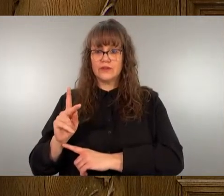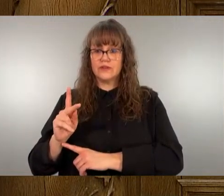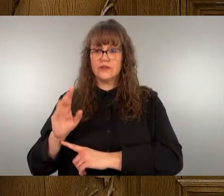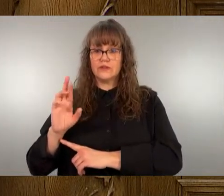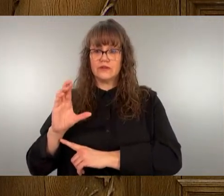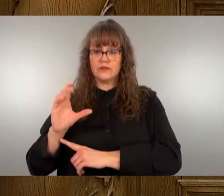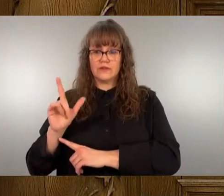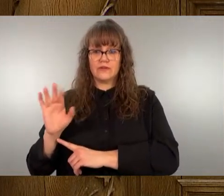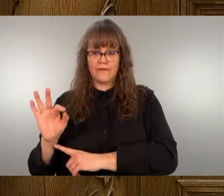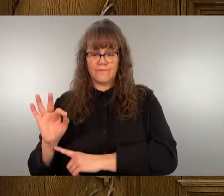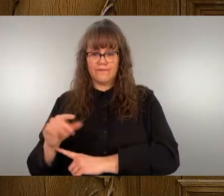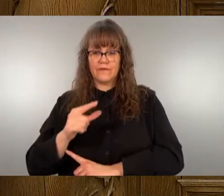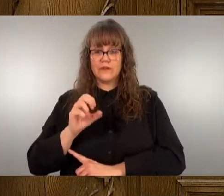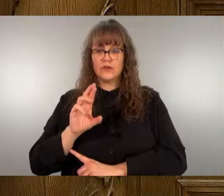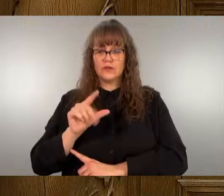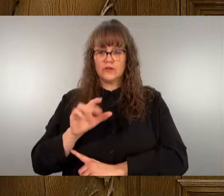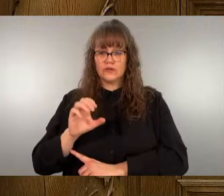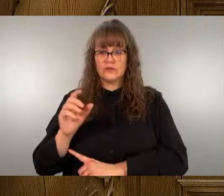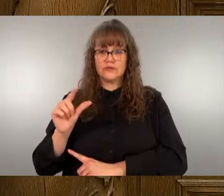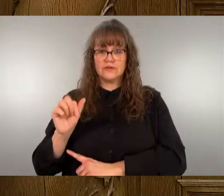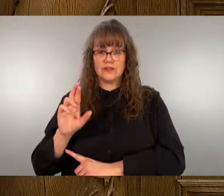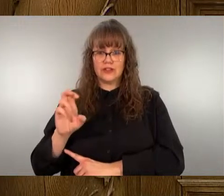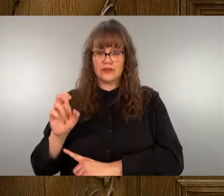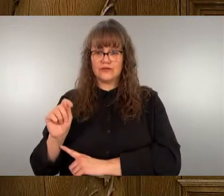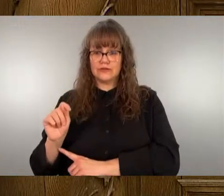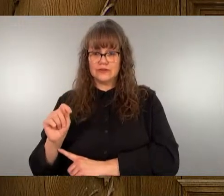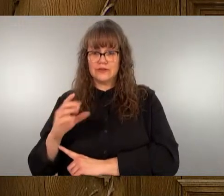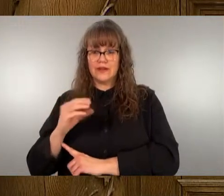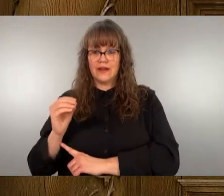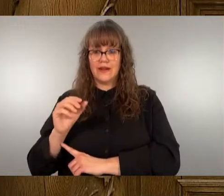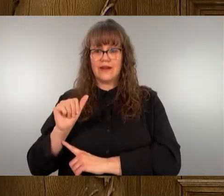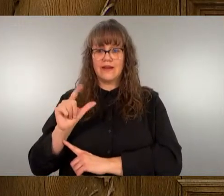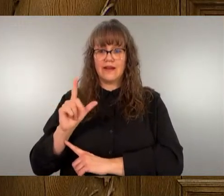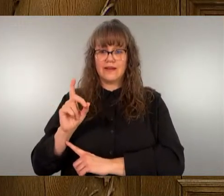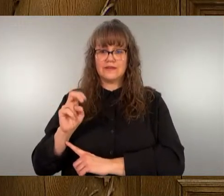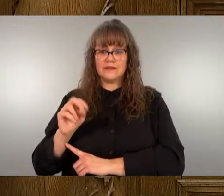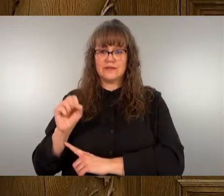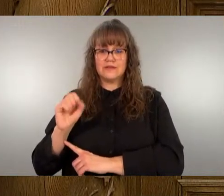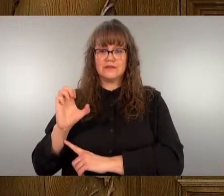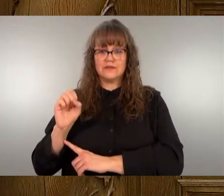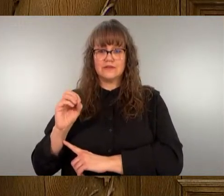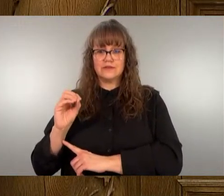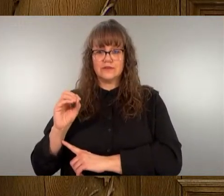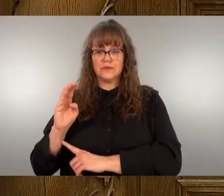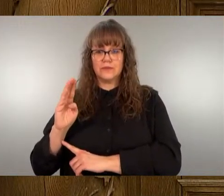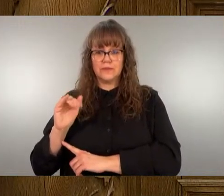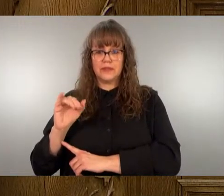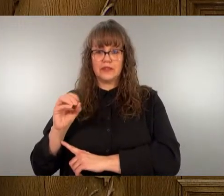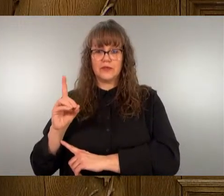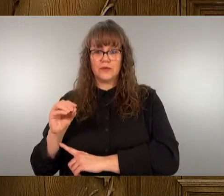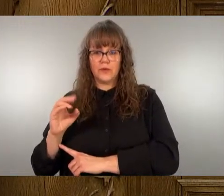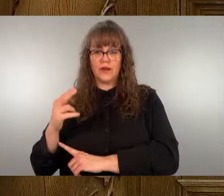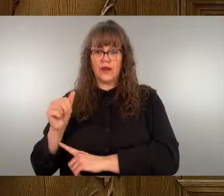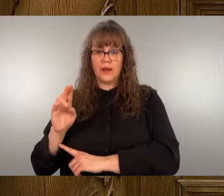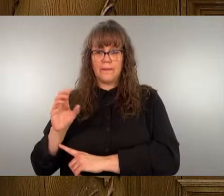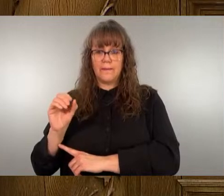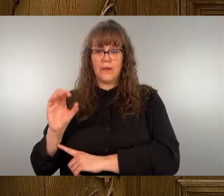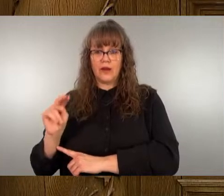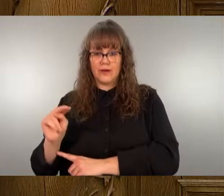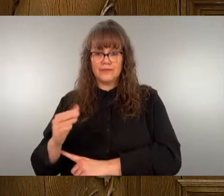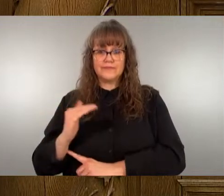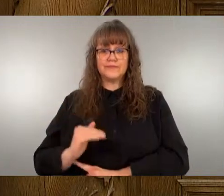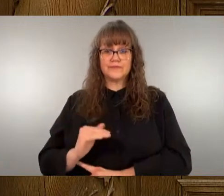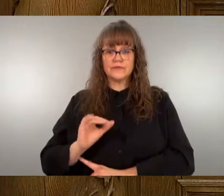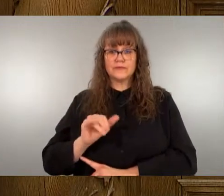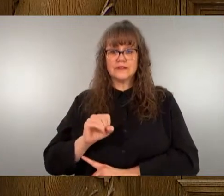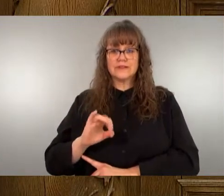We mourn laborers Jesse Uppal, Bill Brassington, and Kim Novak. We mourn professors Roger Gibbons